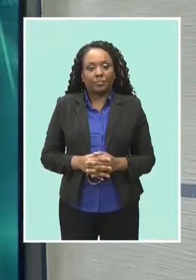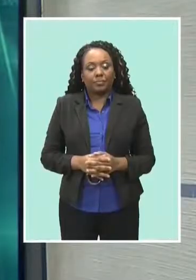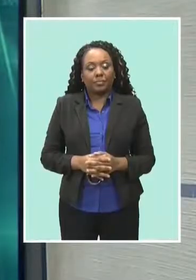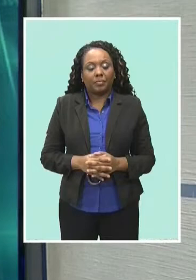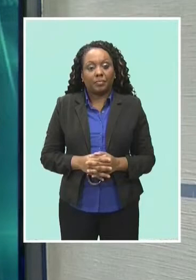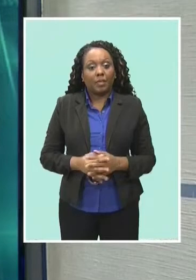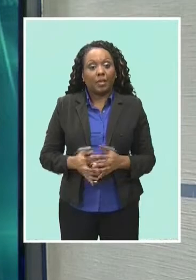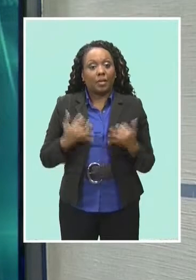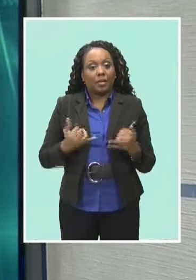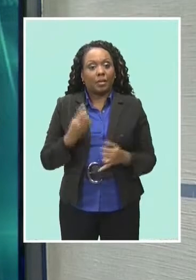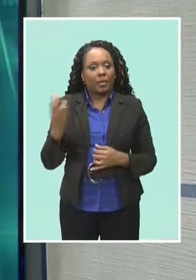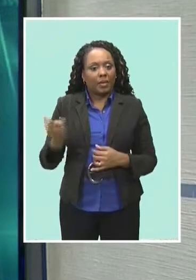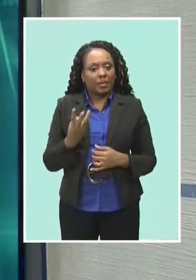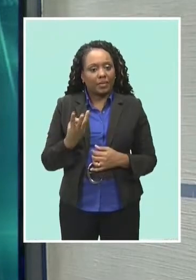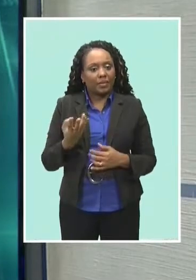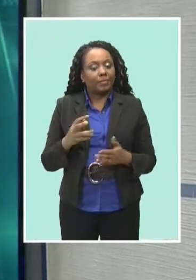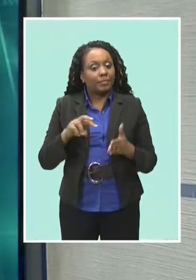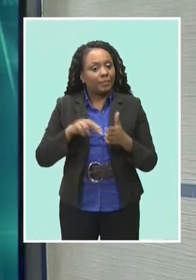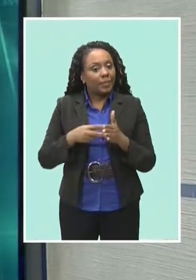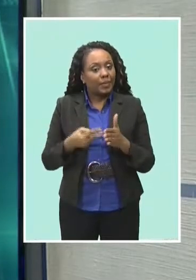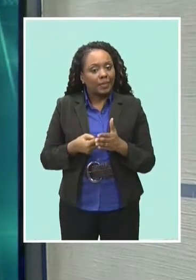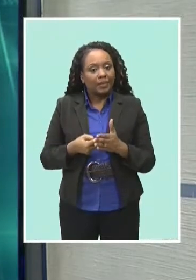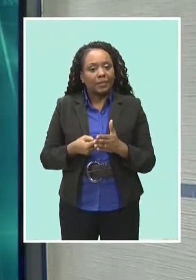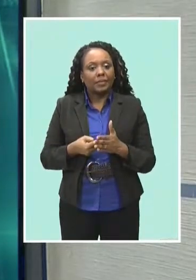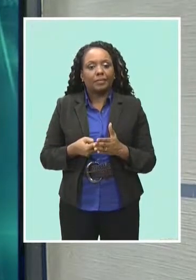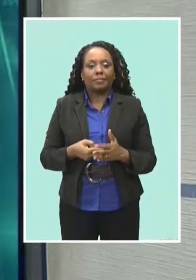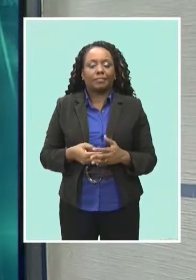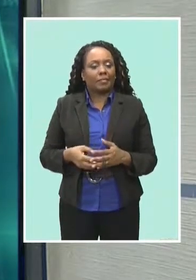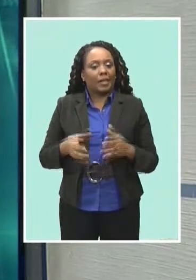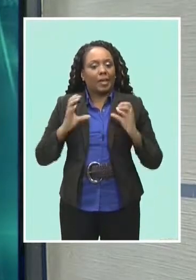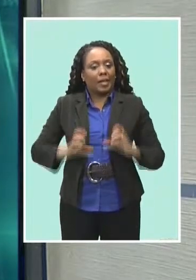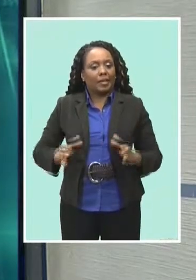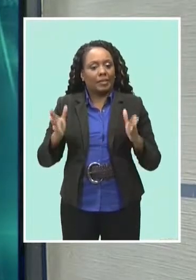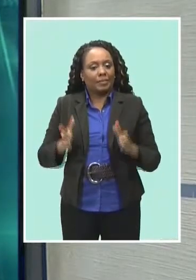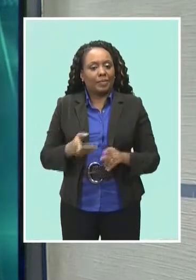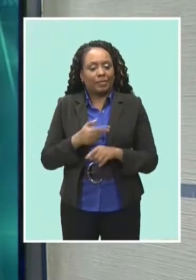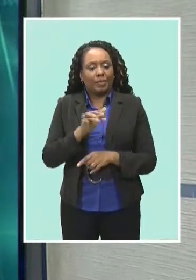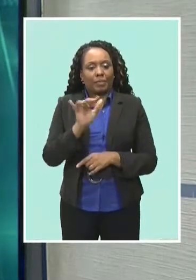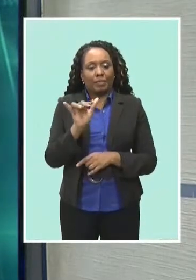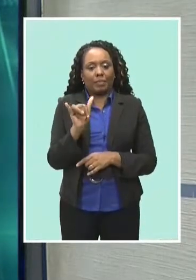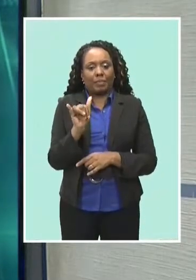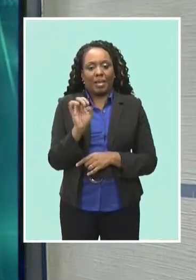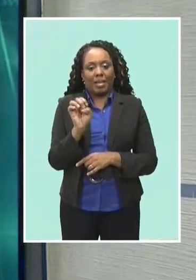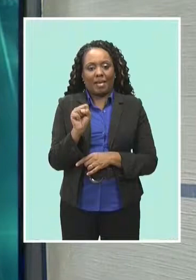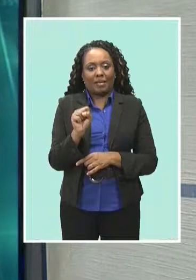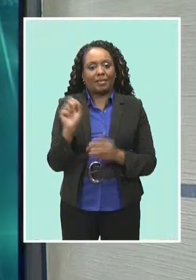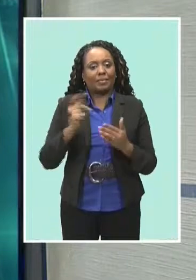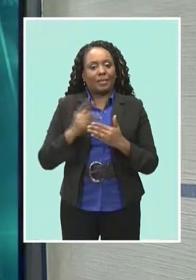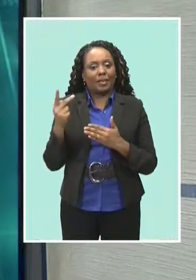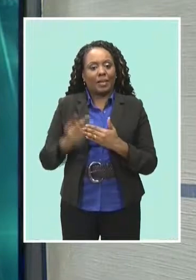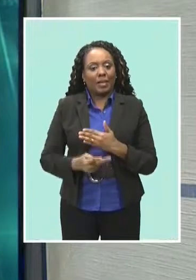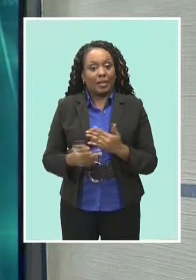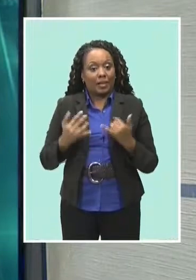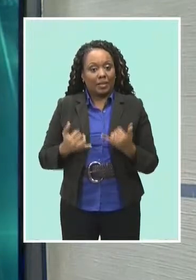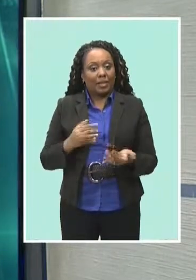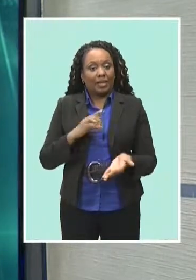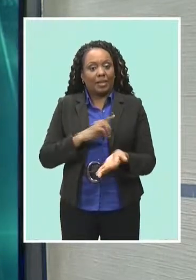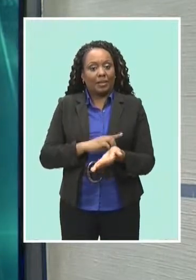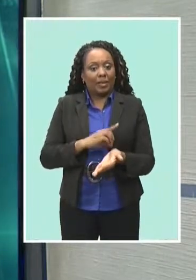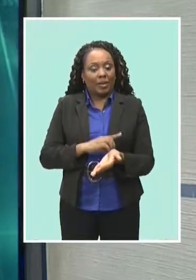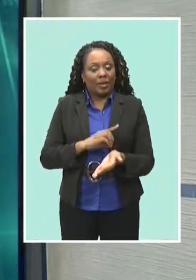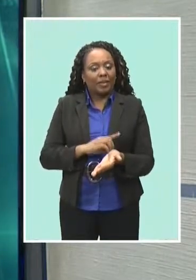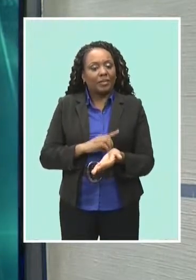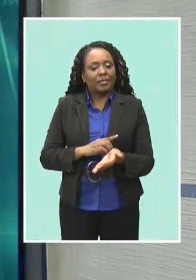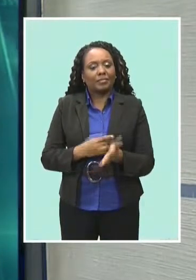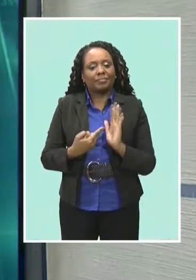It's Wednesday, so of course it's time to feature one of the clients of the Youth Entrepreneurship Scheme. Tonight, we feature a doctor offering relief to